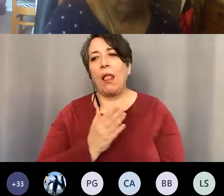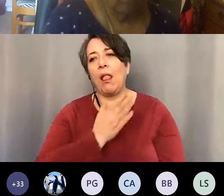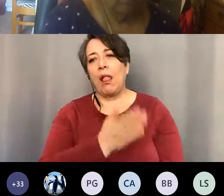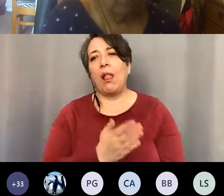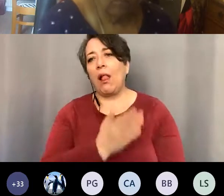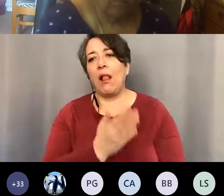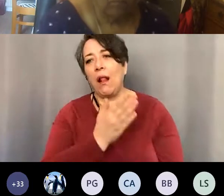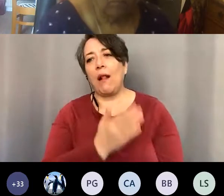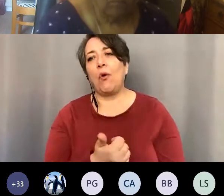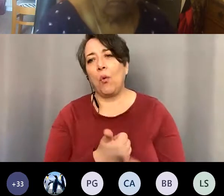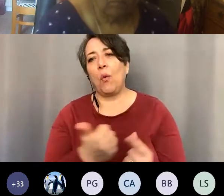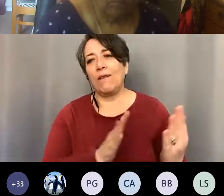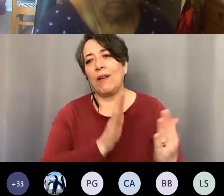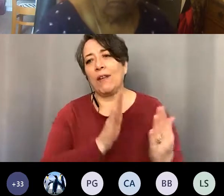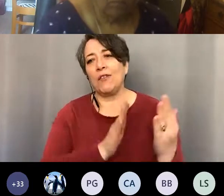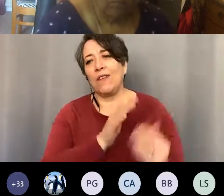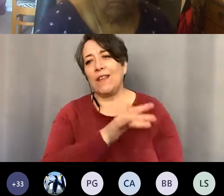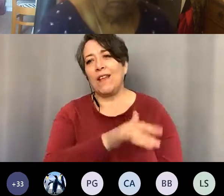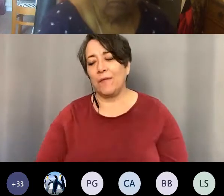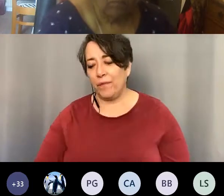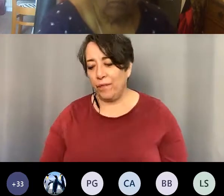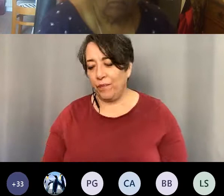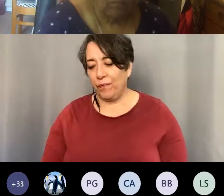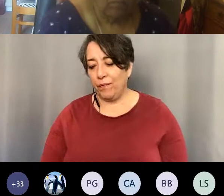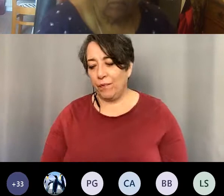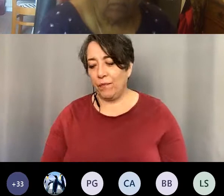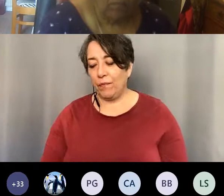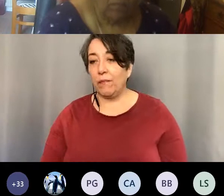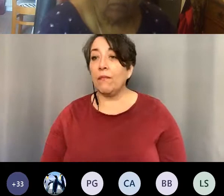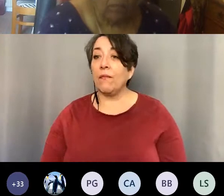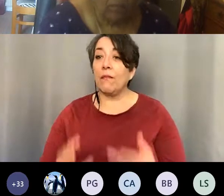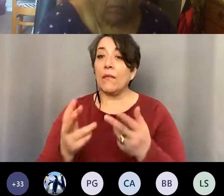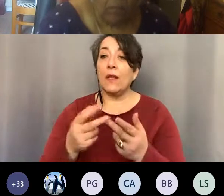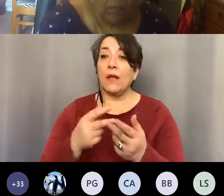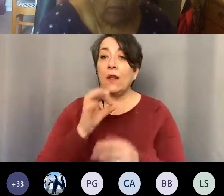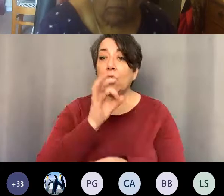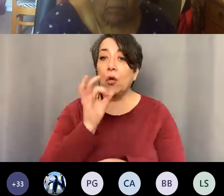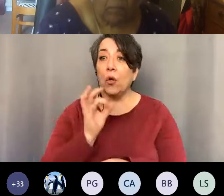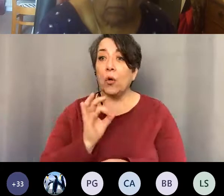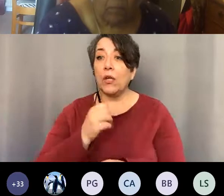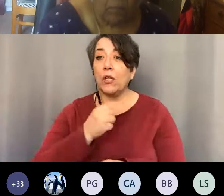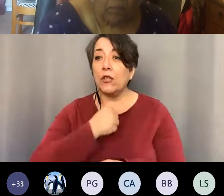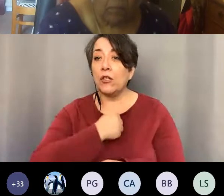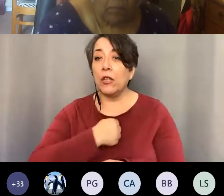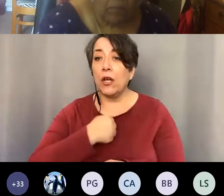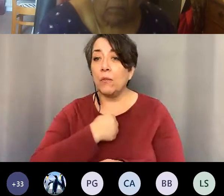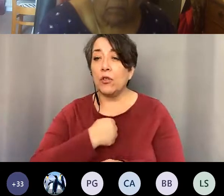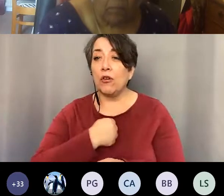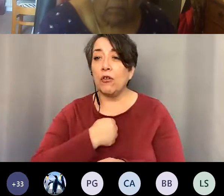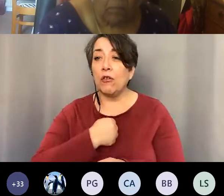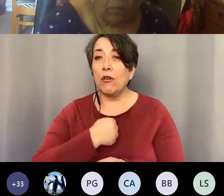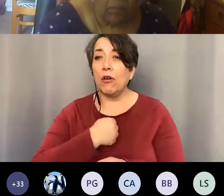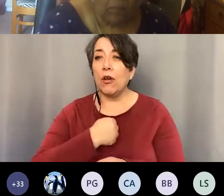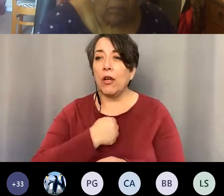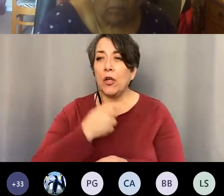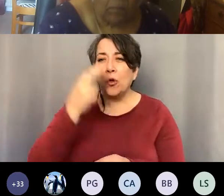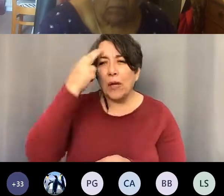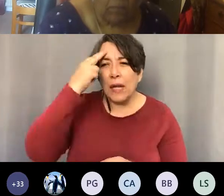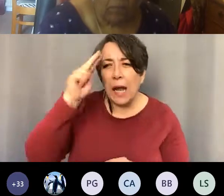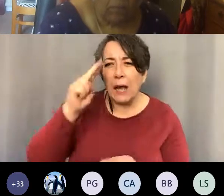We've also had a question, I'm sorry if I've pronounced it, is it Jose has